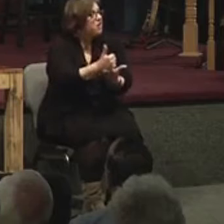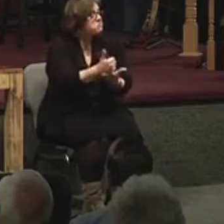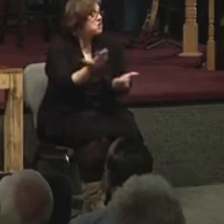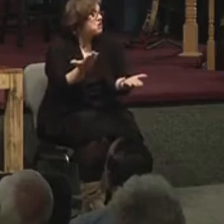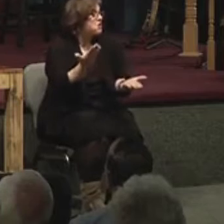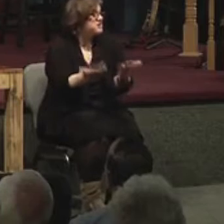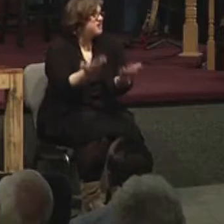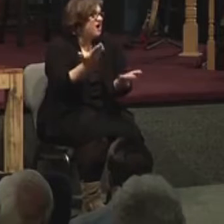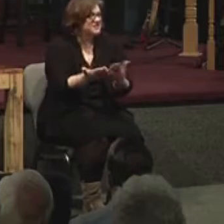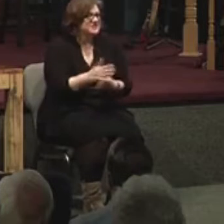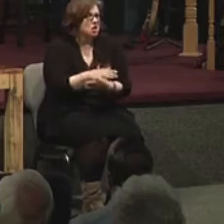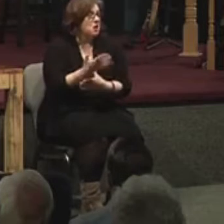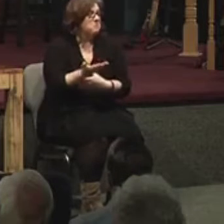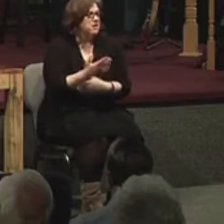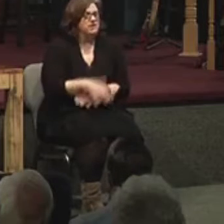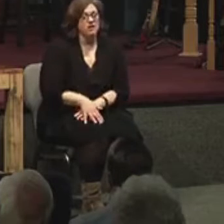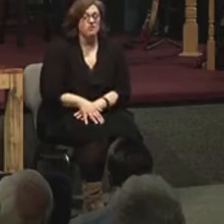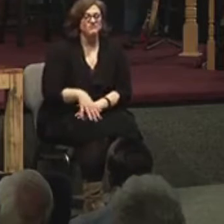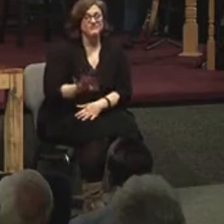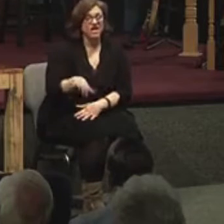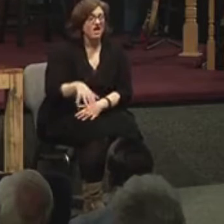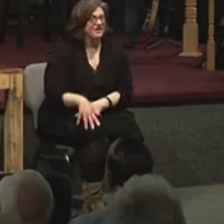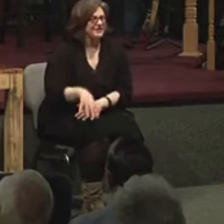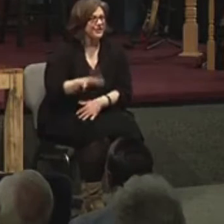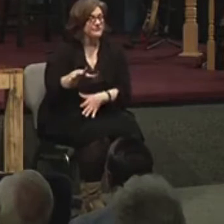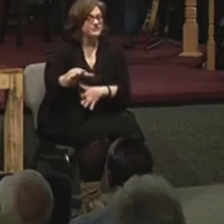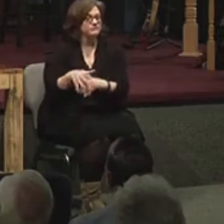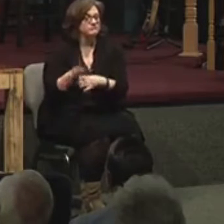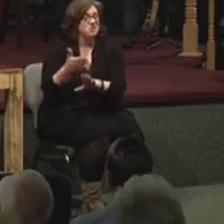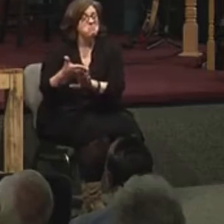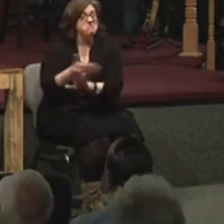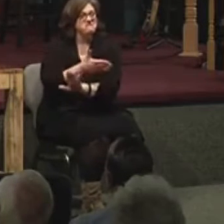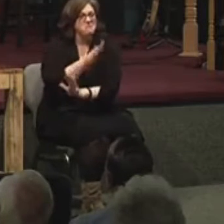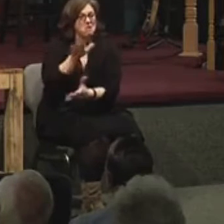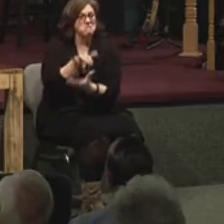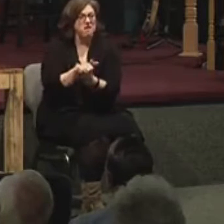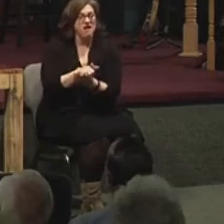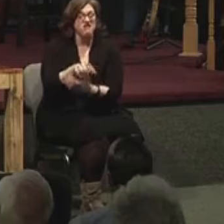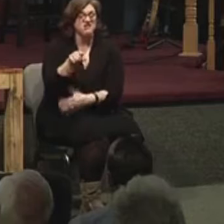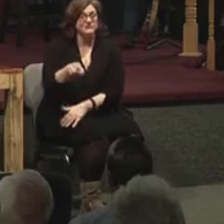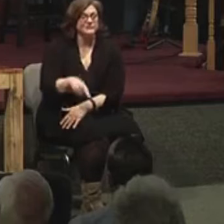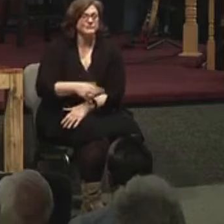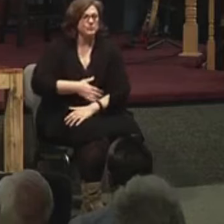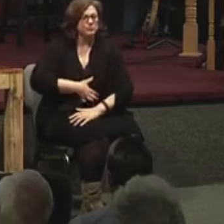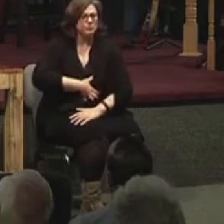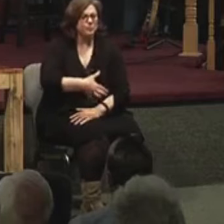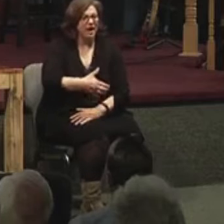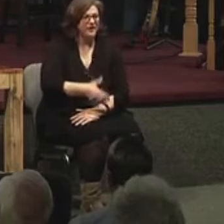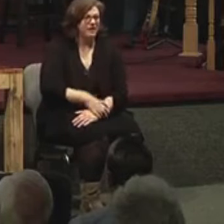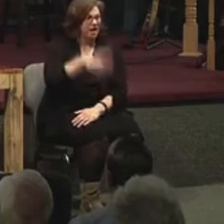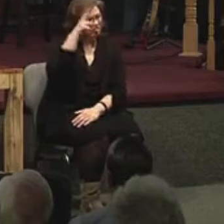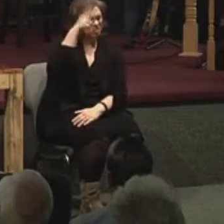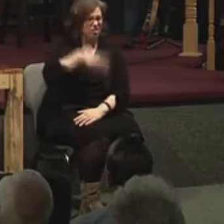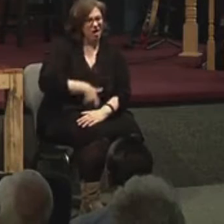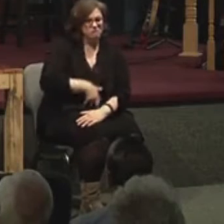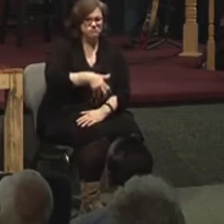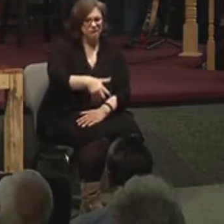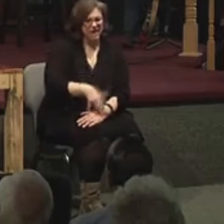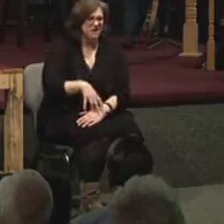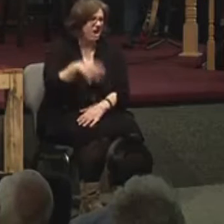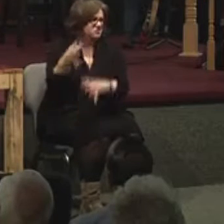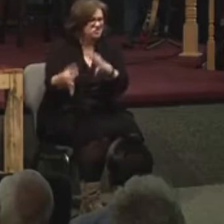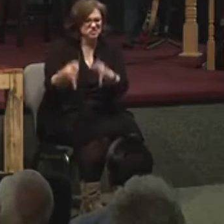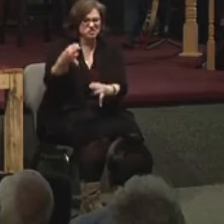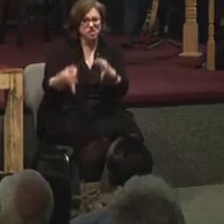because of the scandal that was around this pregnancy? That they knew that Mary was extremely pregnant and that Joseph and